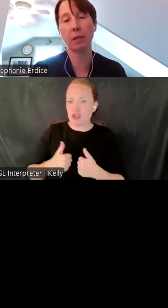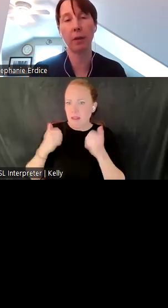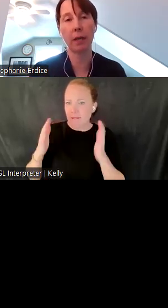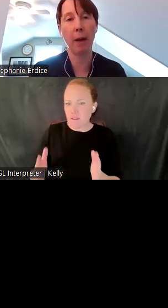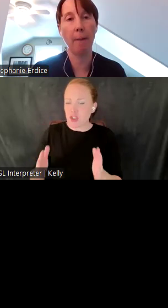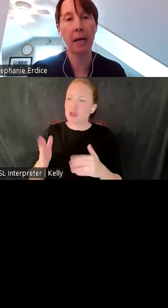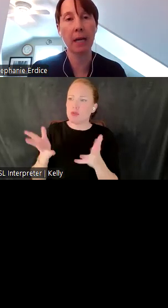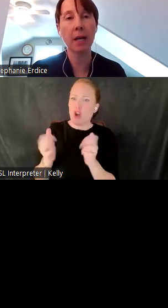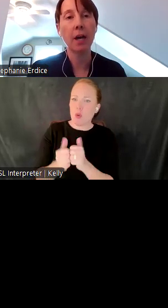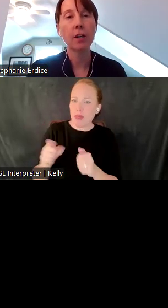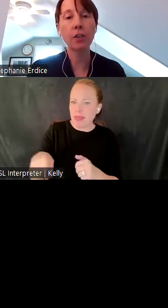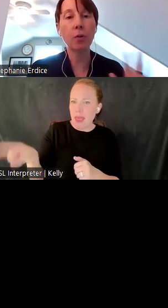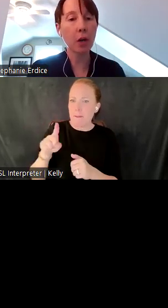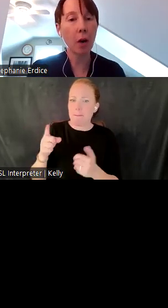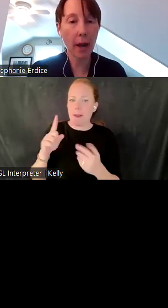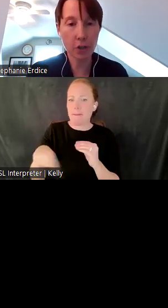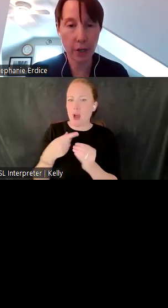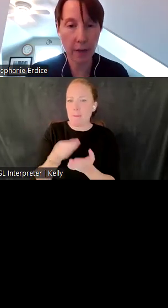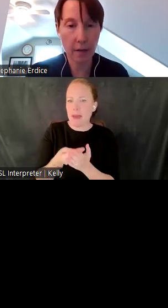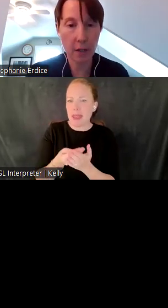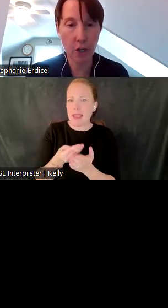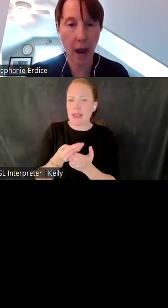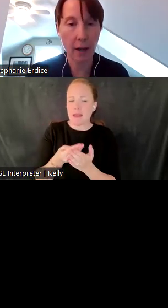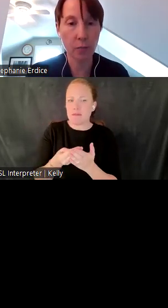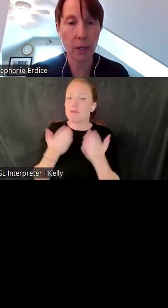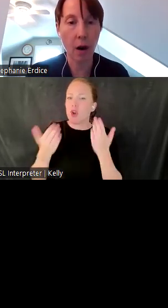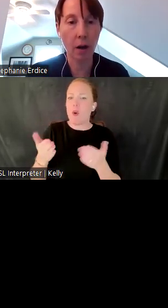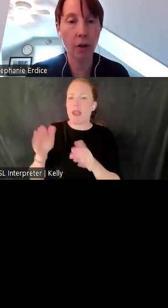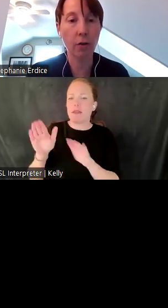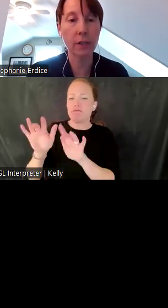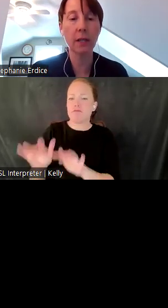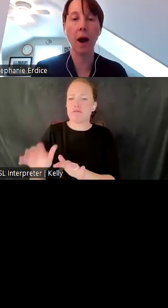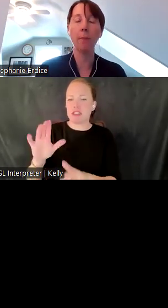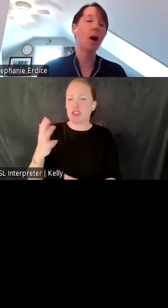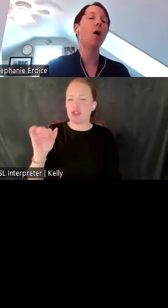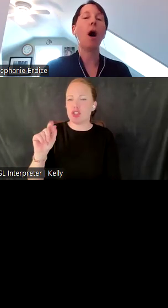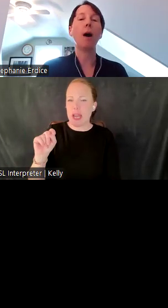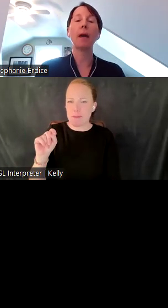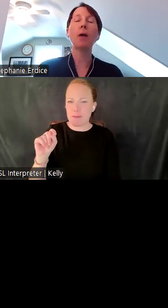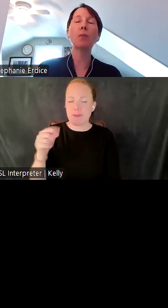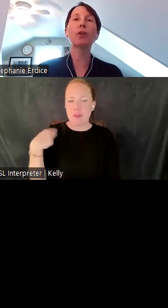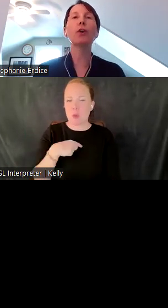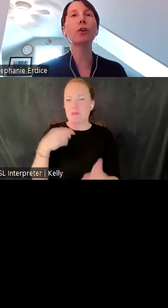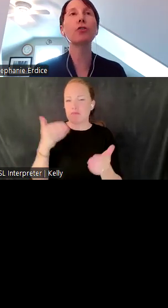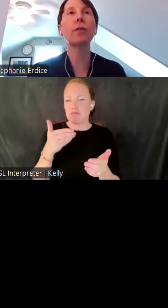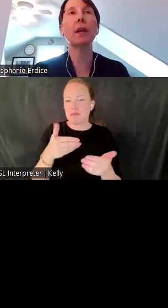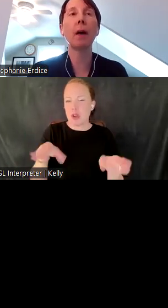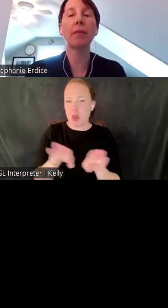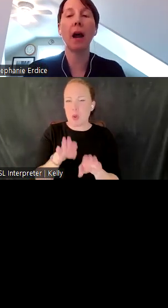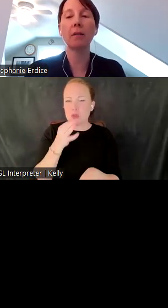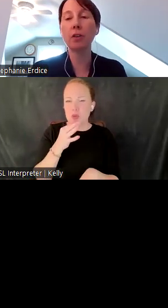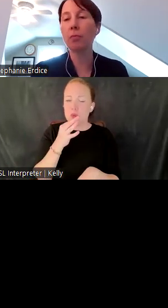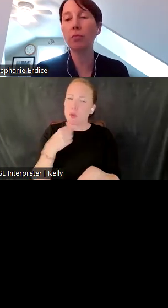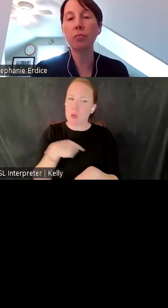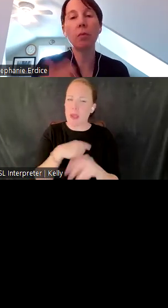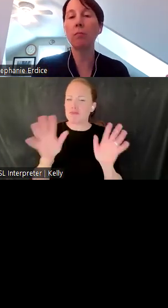them specifically about money. So go ahead and share that in the chat as we are closing up. And we encourage you to think